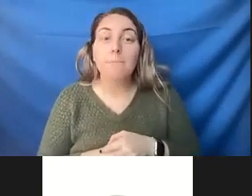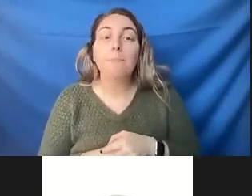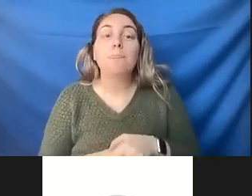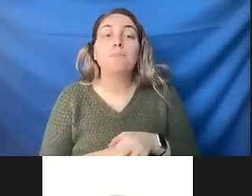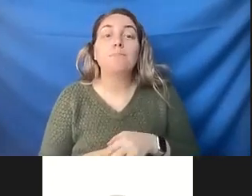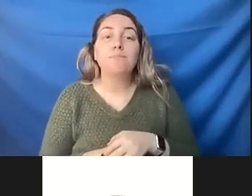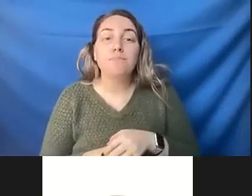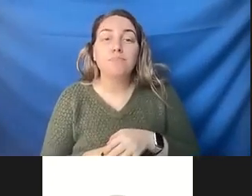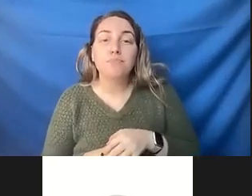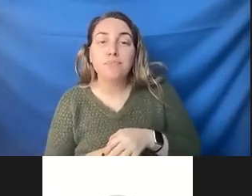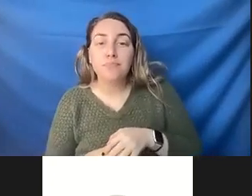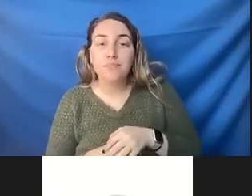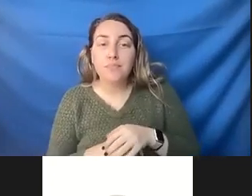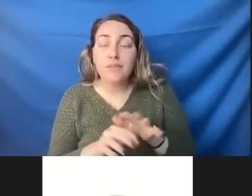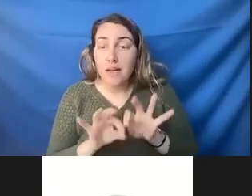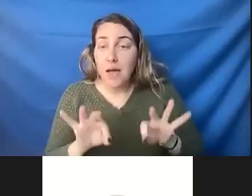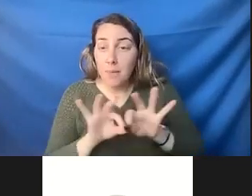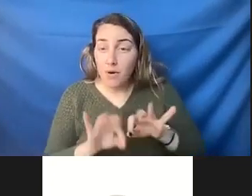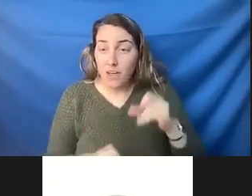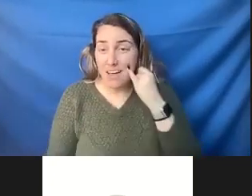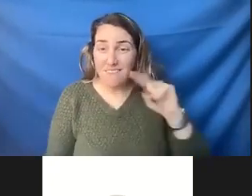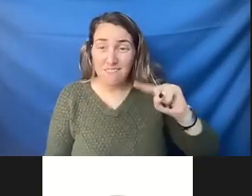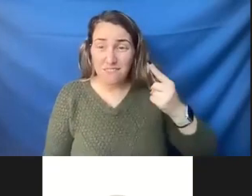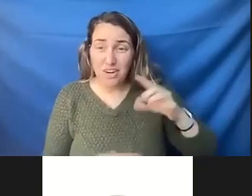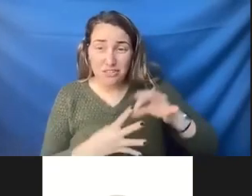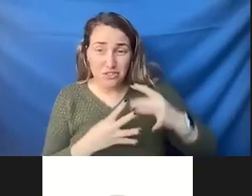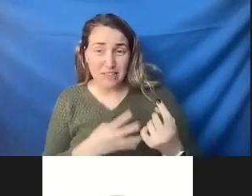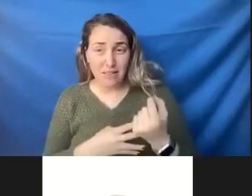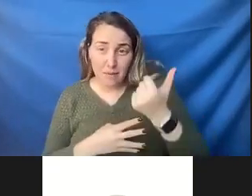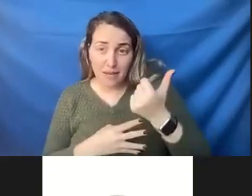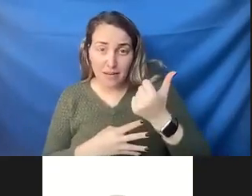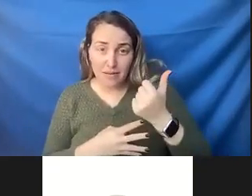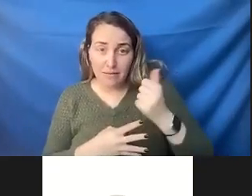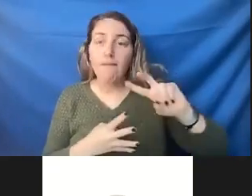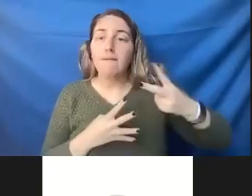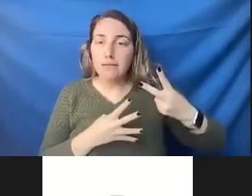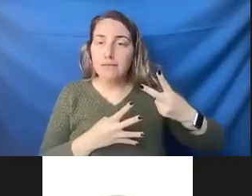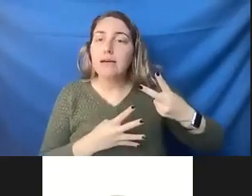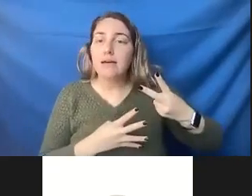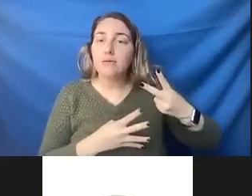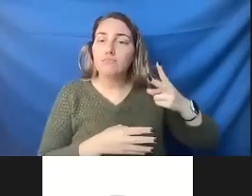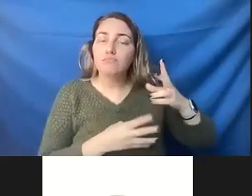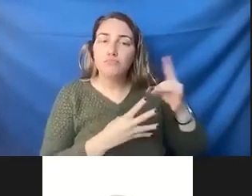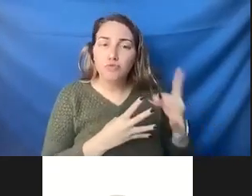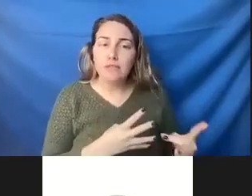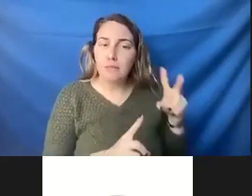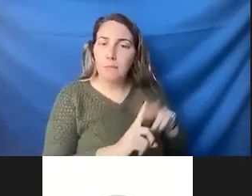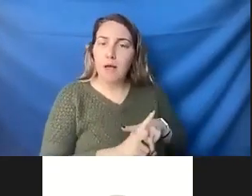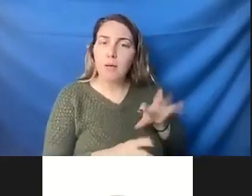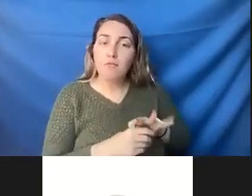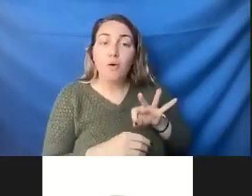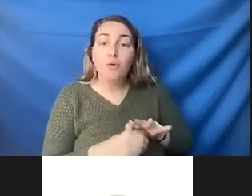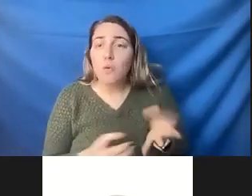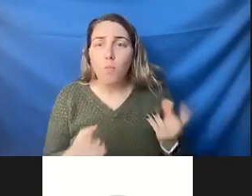fifth choice if your top choice is eliminated. So that gives you more say in who wins. It could be that your second or third choice ends up